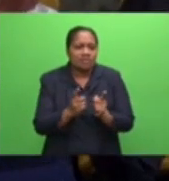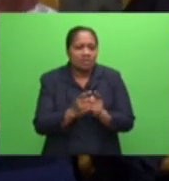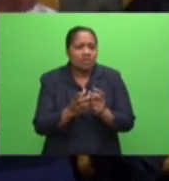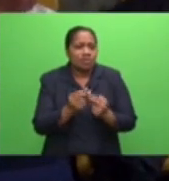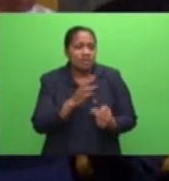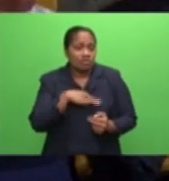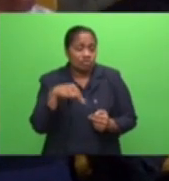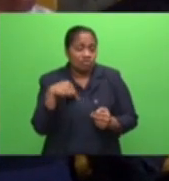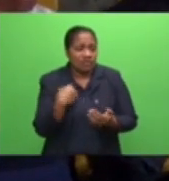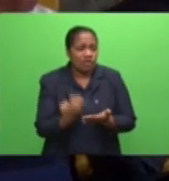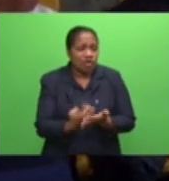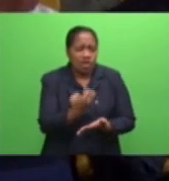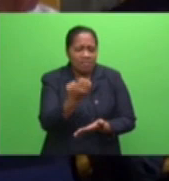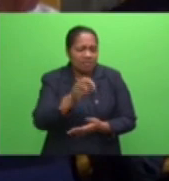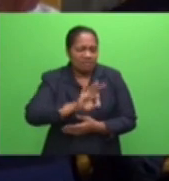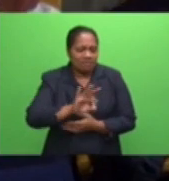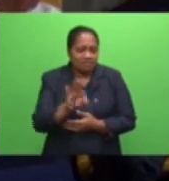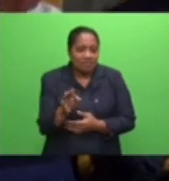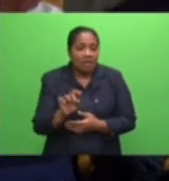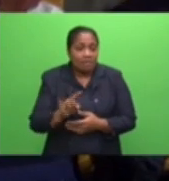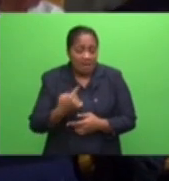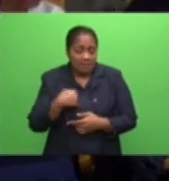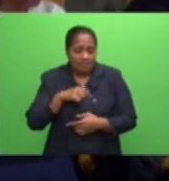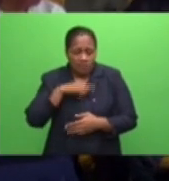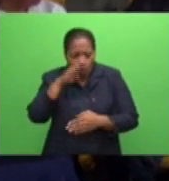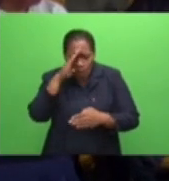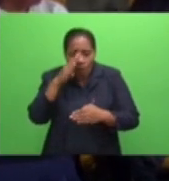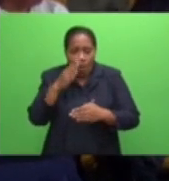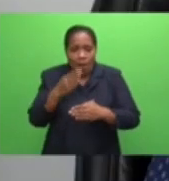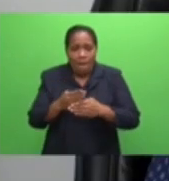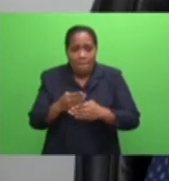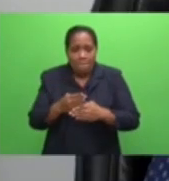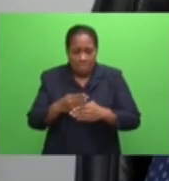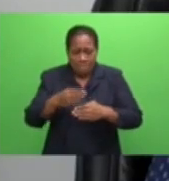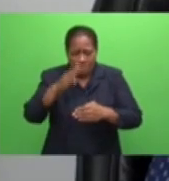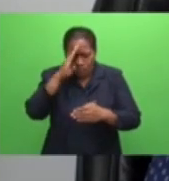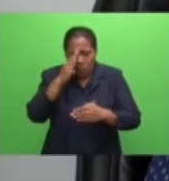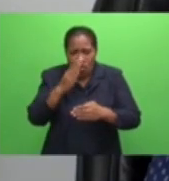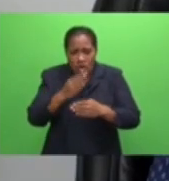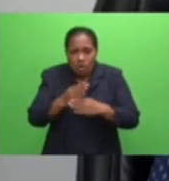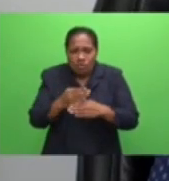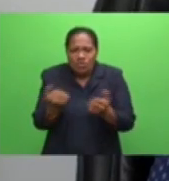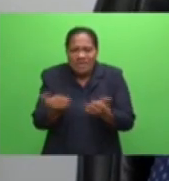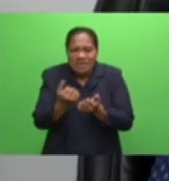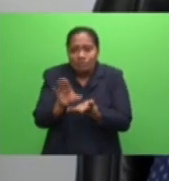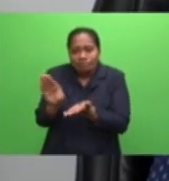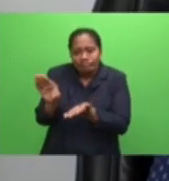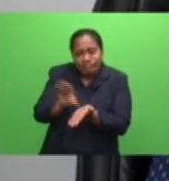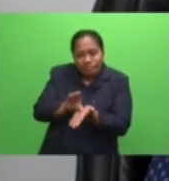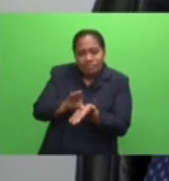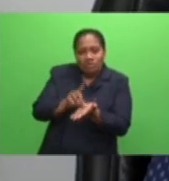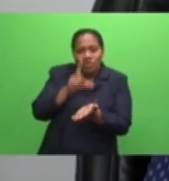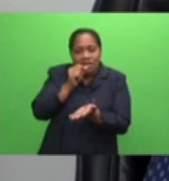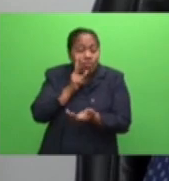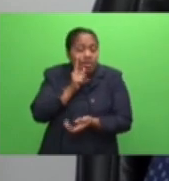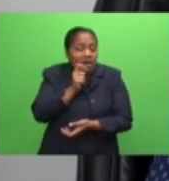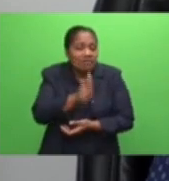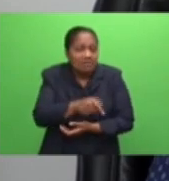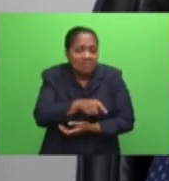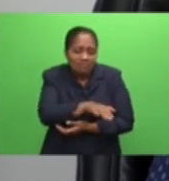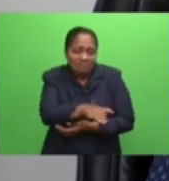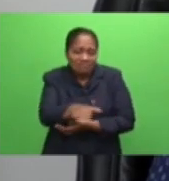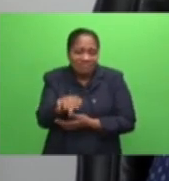Economy, but we're looking at hoping that we can get enough funding to look after the Olympics and